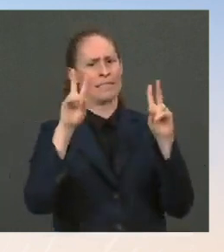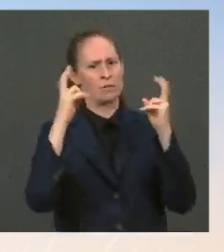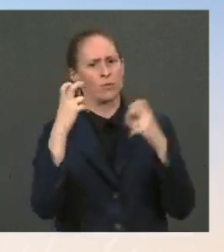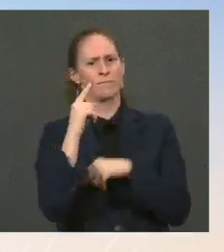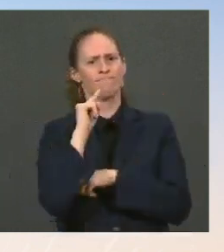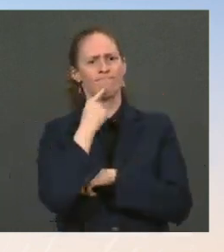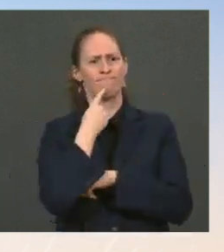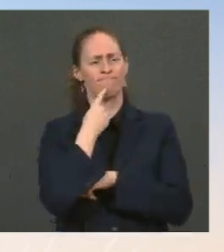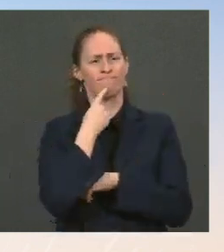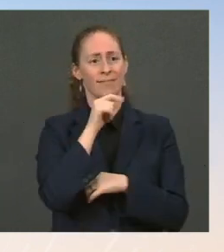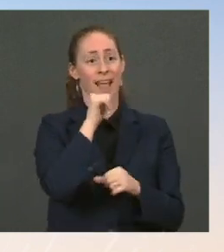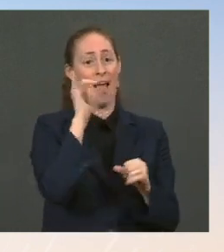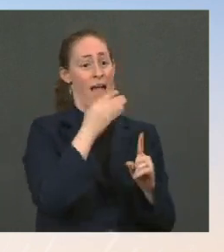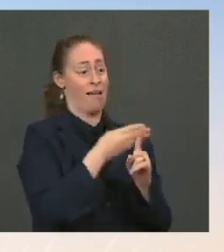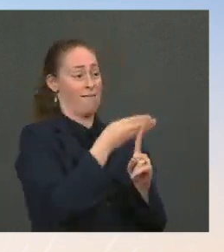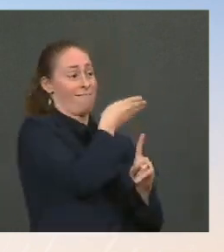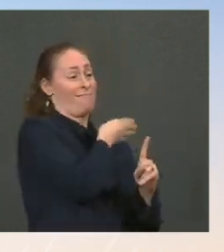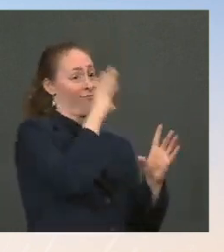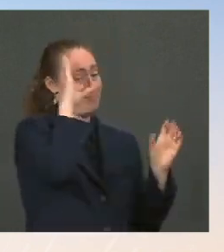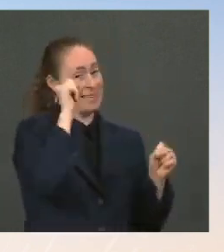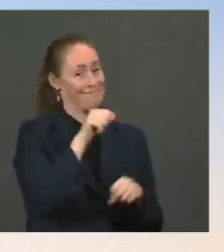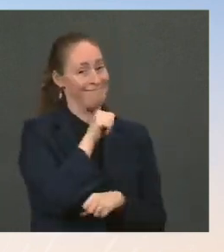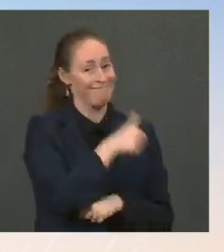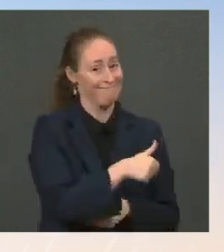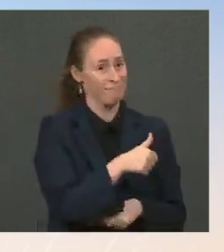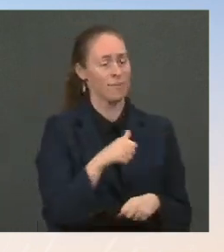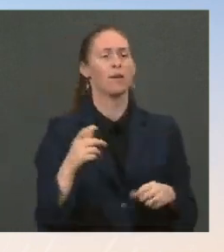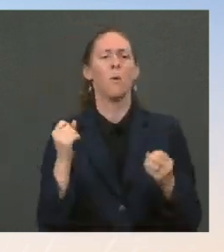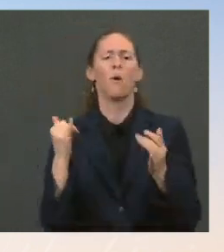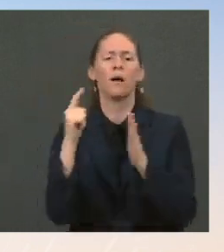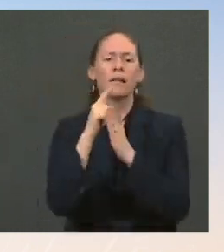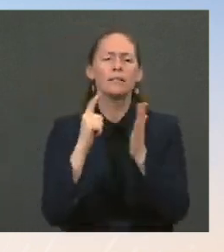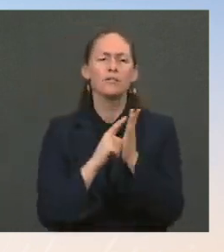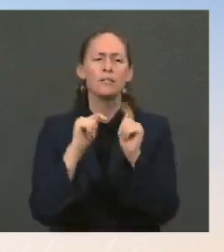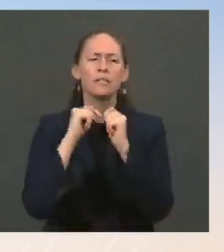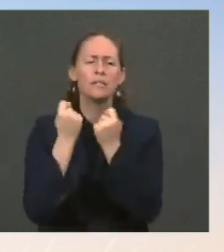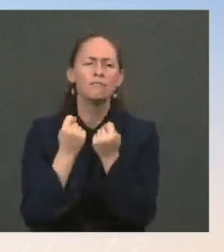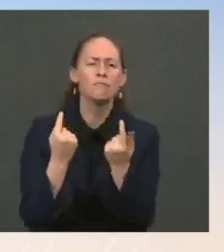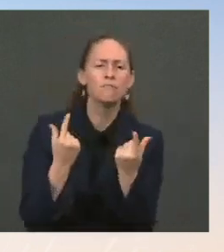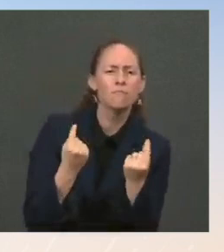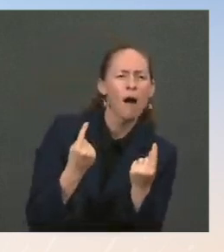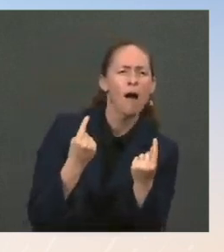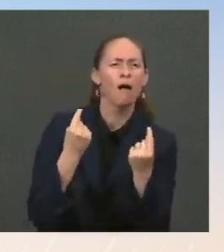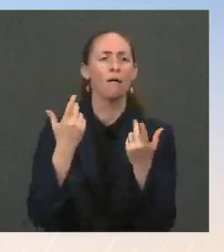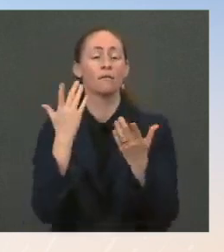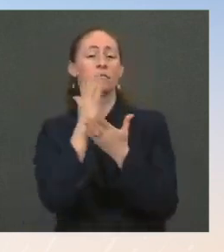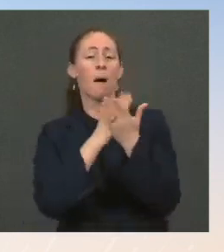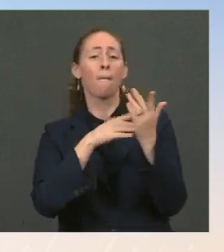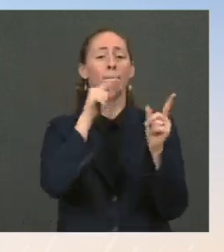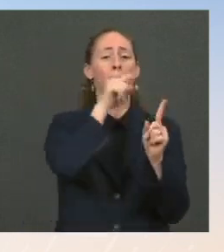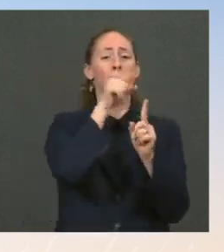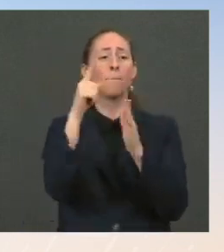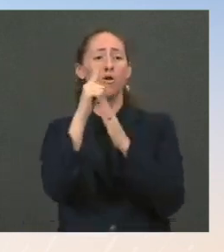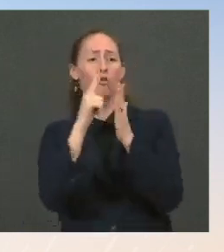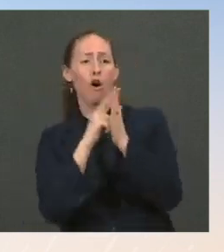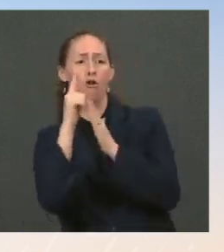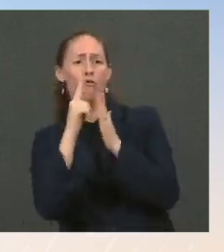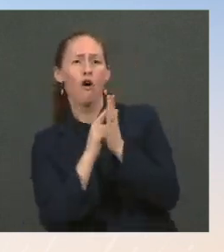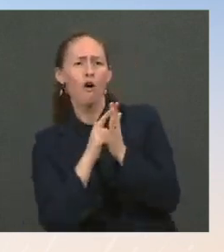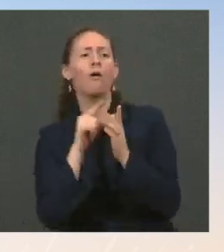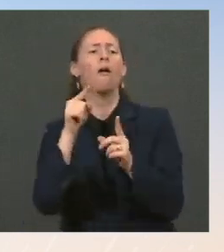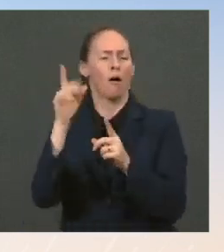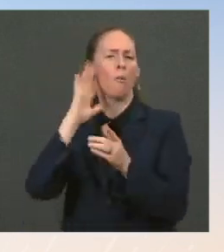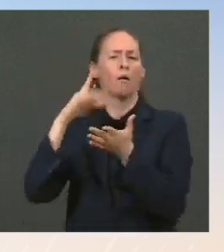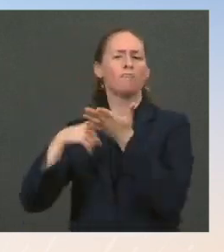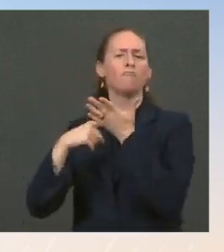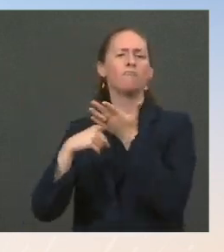predecessors, but I'd have to talk to our legislative team about specific views on the piece of legislation. I know I spoke to it briefly last week, but I'll come back to you with that. Go